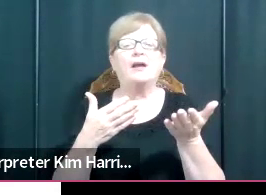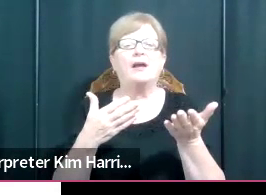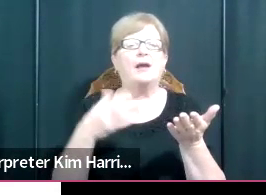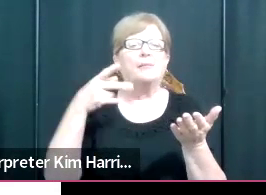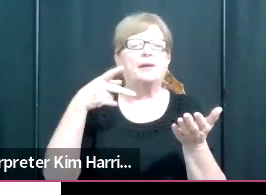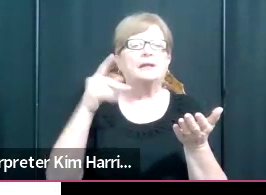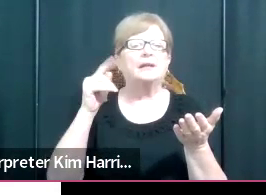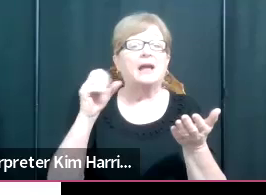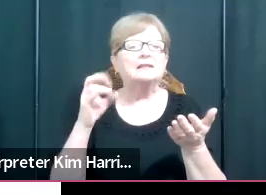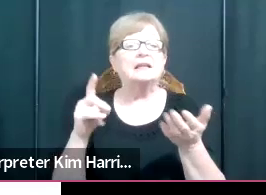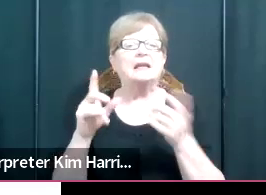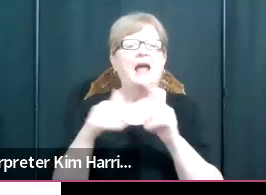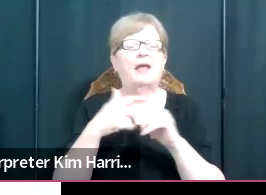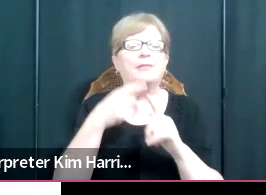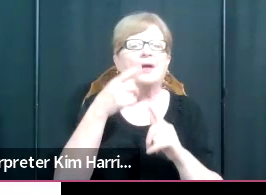familiar with the Calm app.